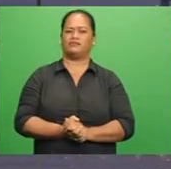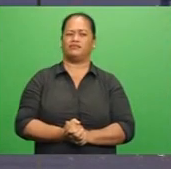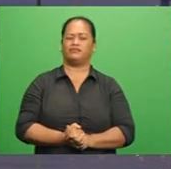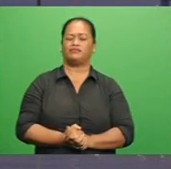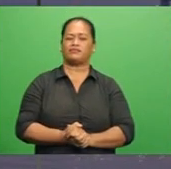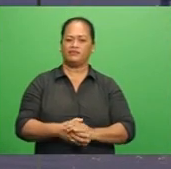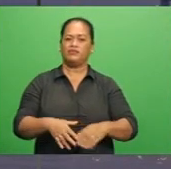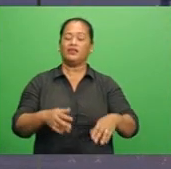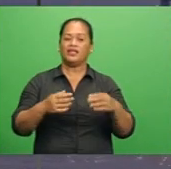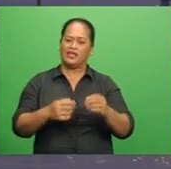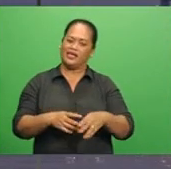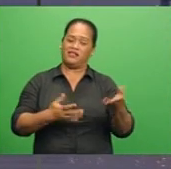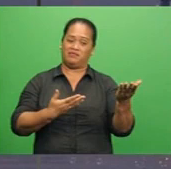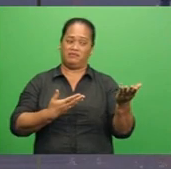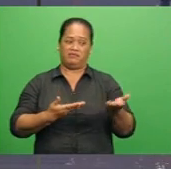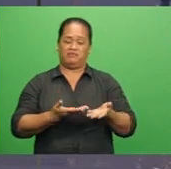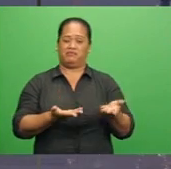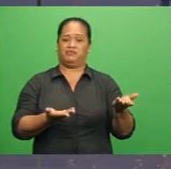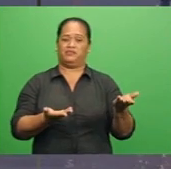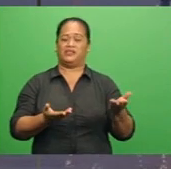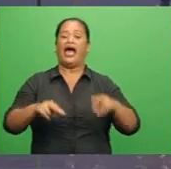newsworthy pictures and videos on email